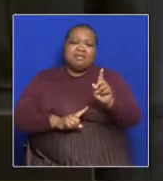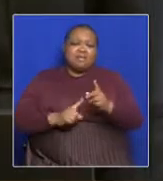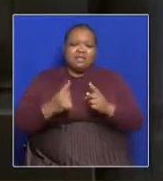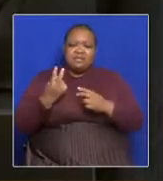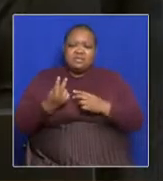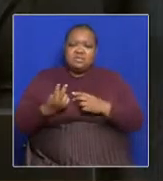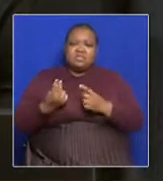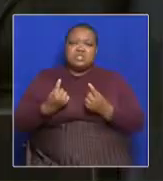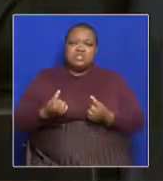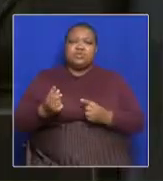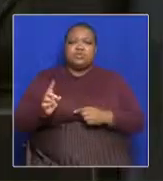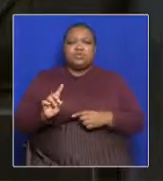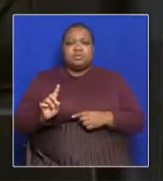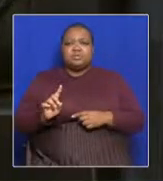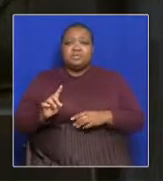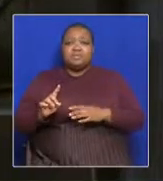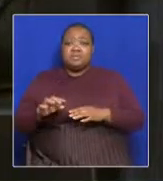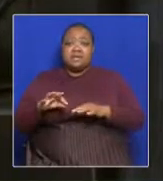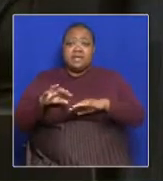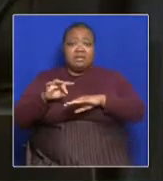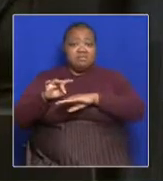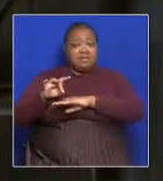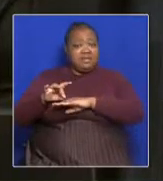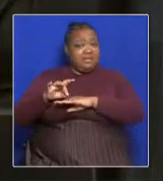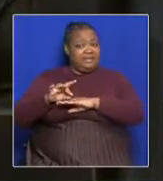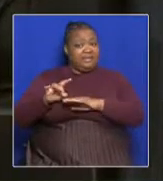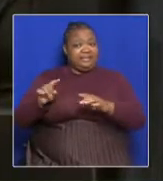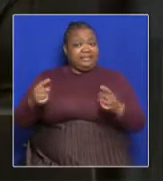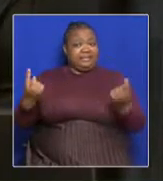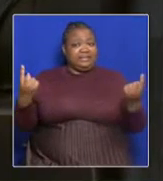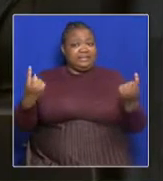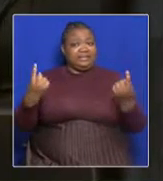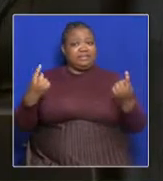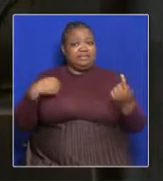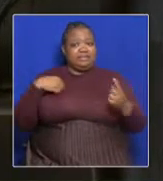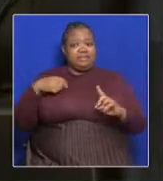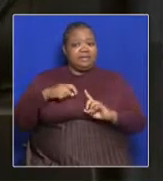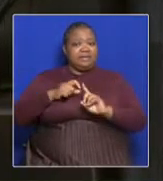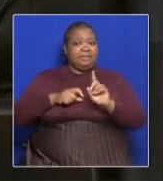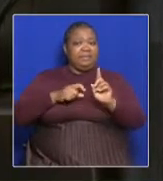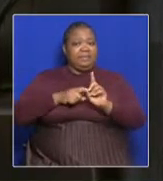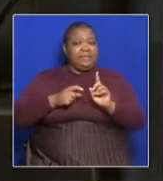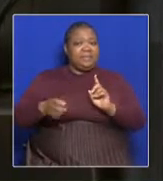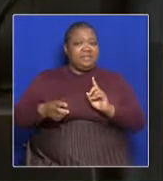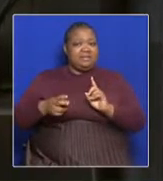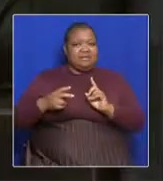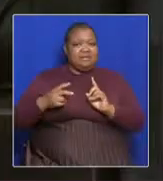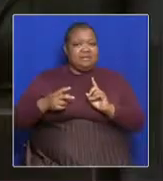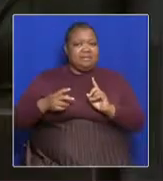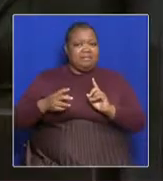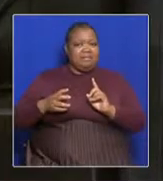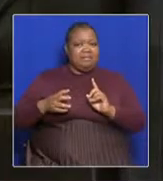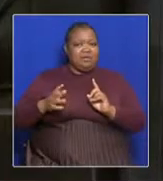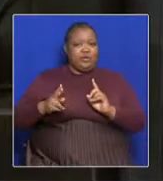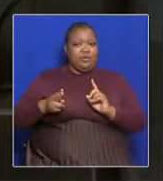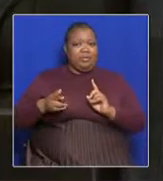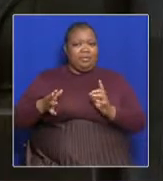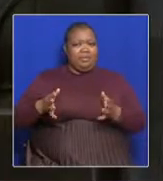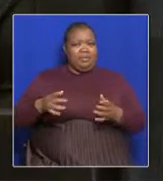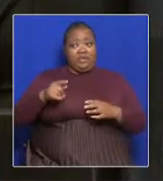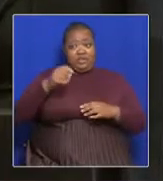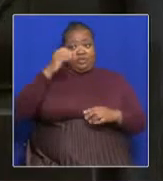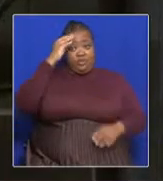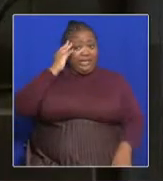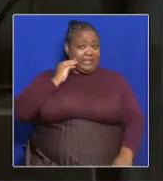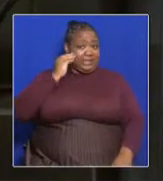enlighten you. I'm just a civilian. You're the one with the experience in that space. You're the one